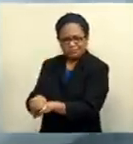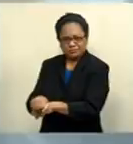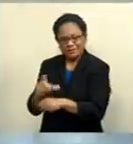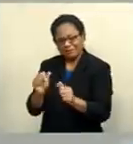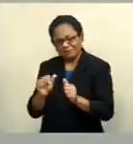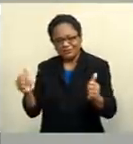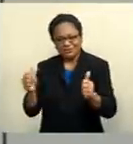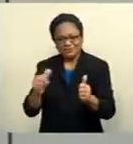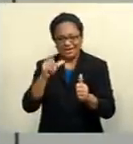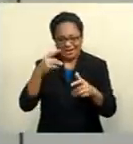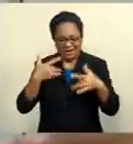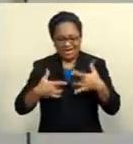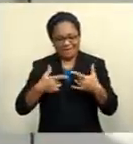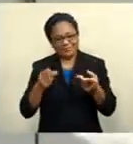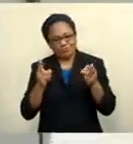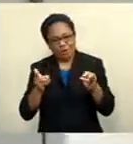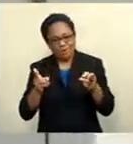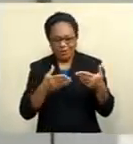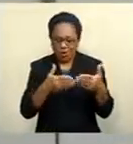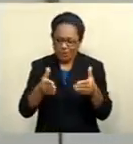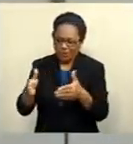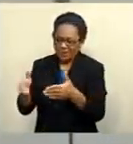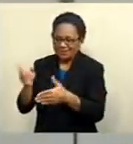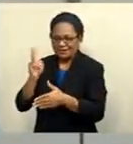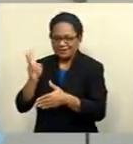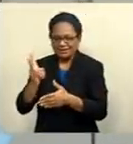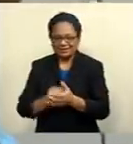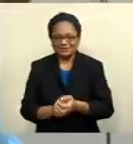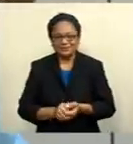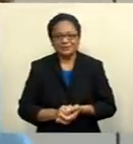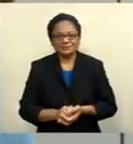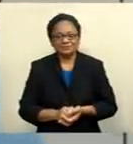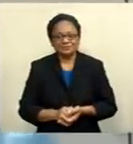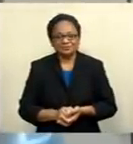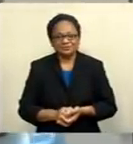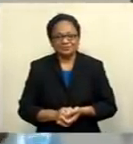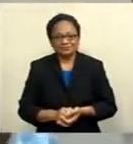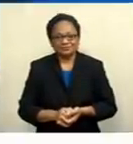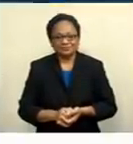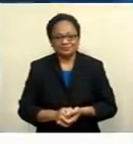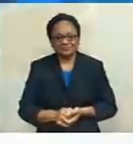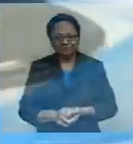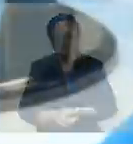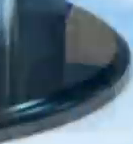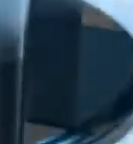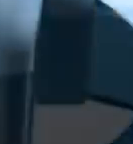life returns to normal. Apinisong Grandobu, FBC News.